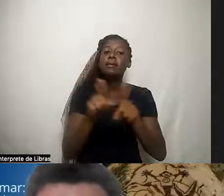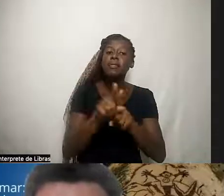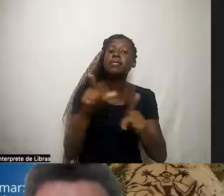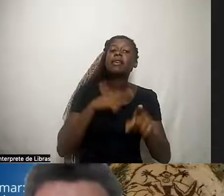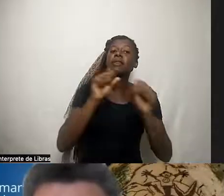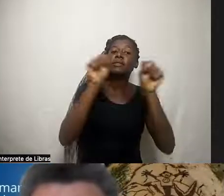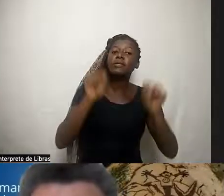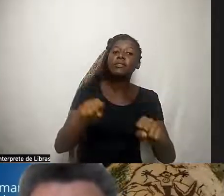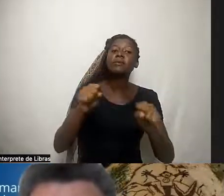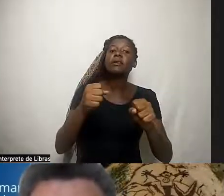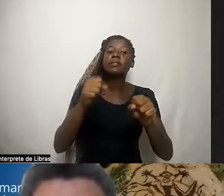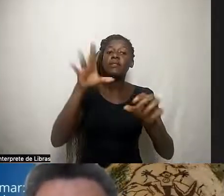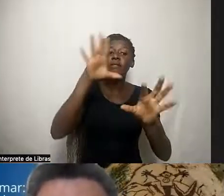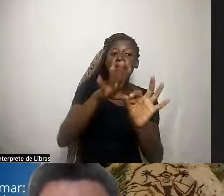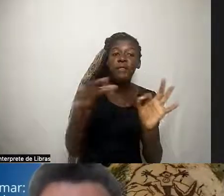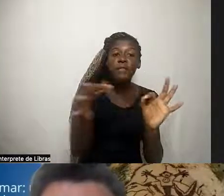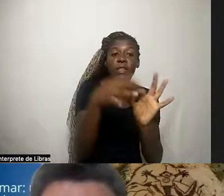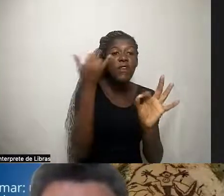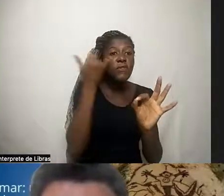especially uh,